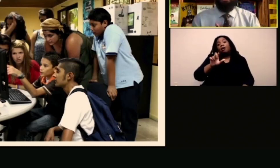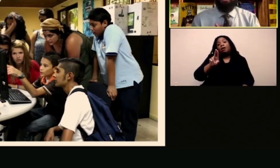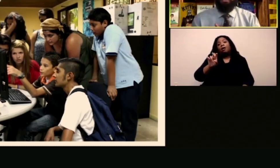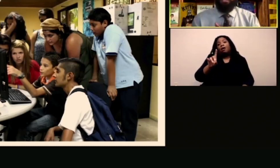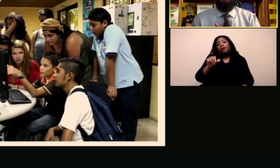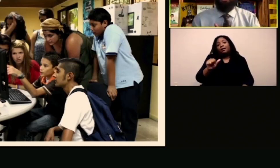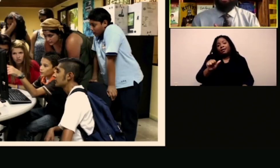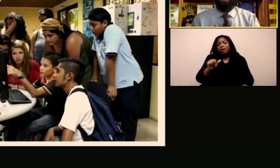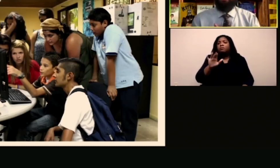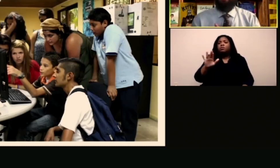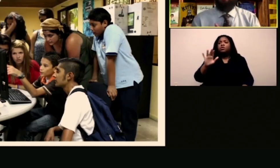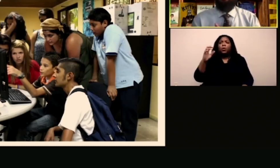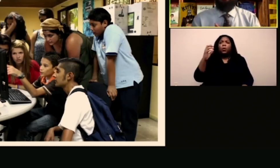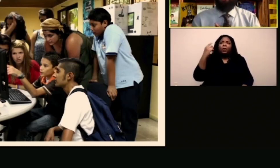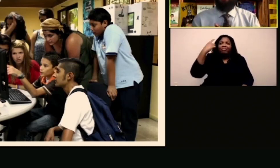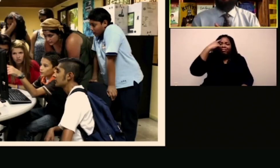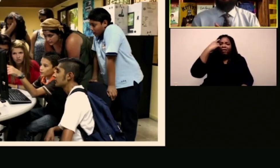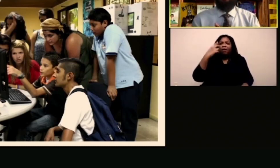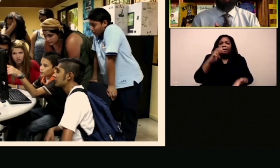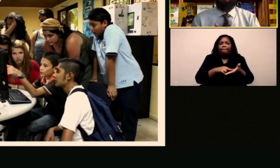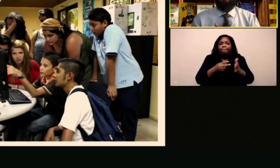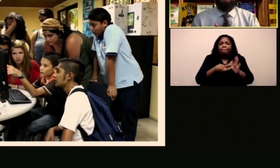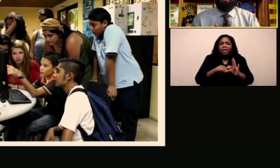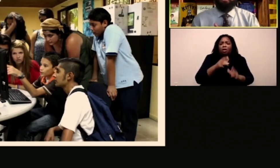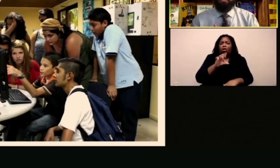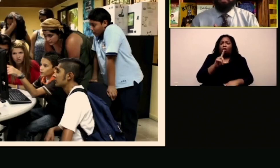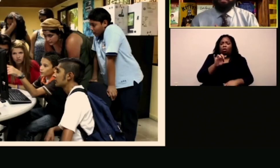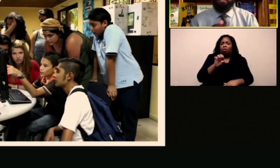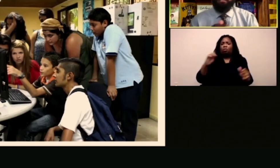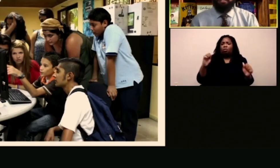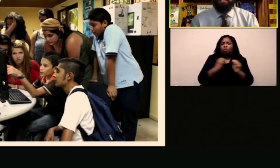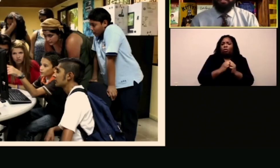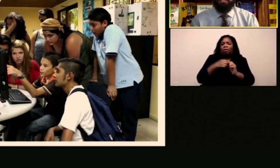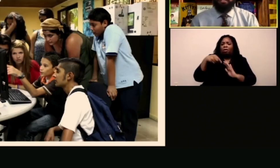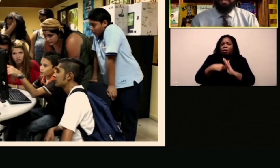of coding with a cause?